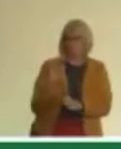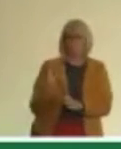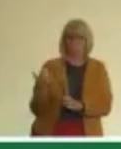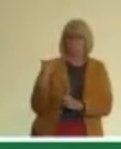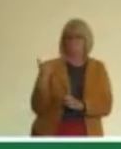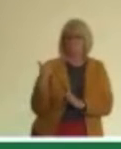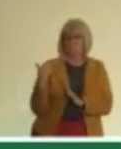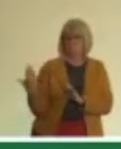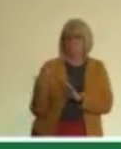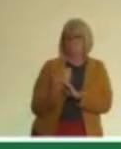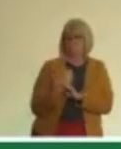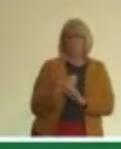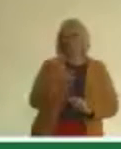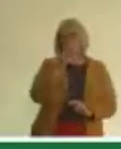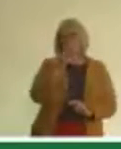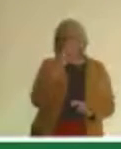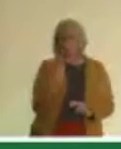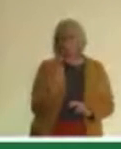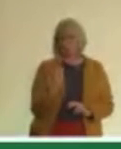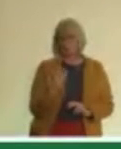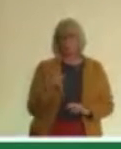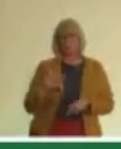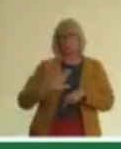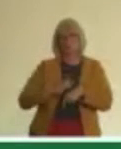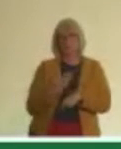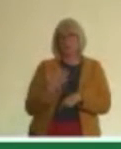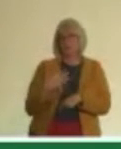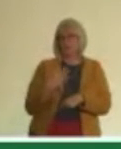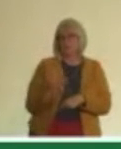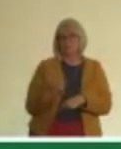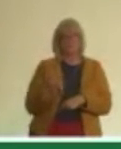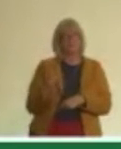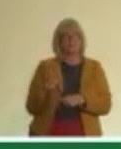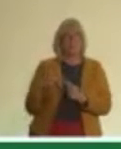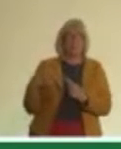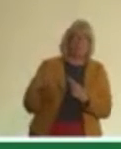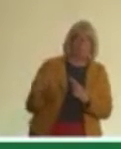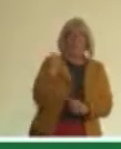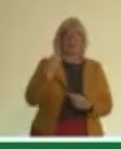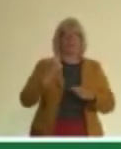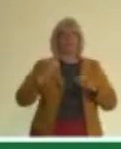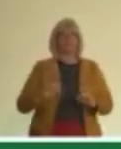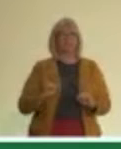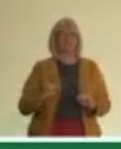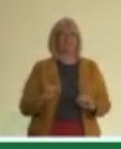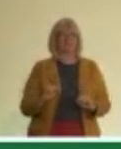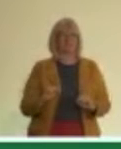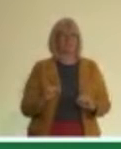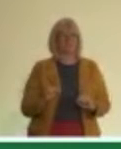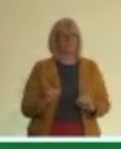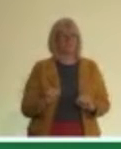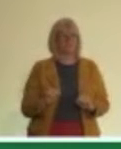a 23-year-old Green candidate in Worcester winning a seat. Beautiful.